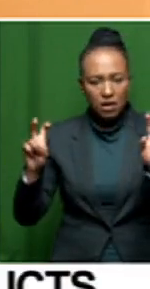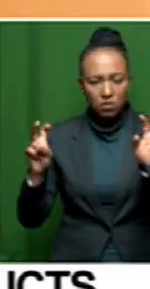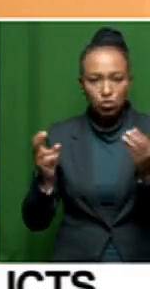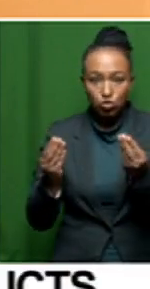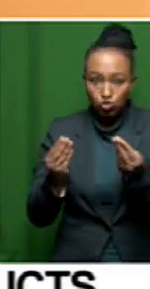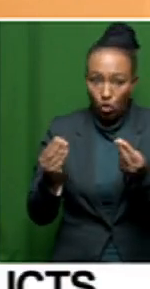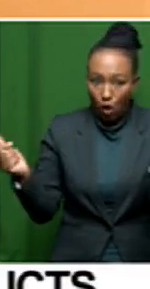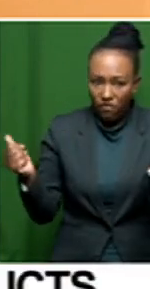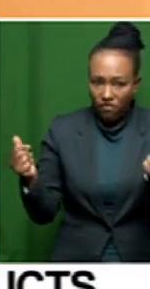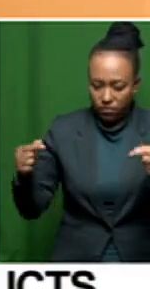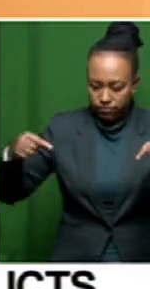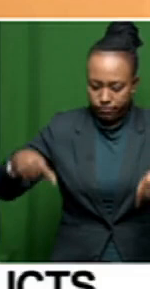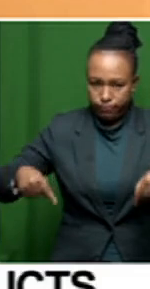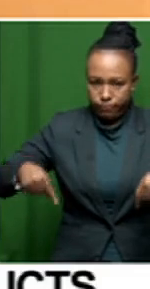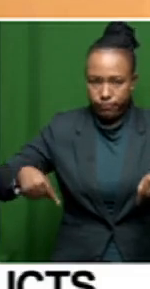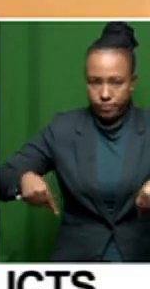be solved